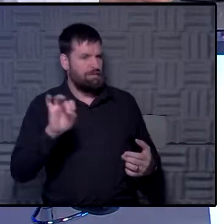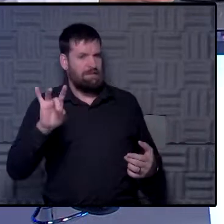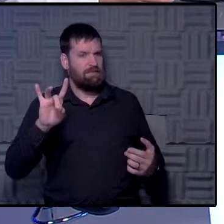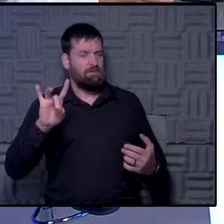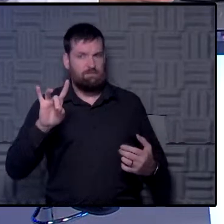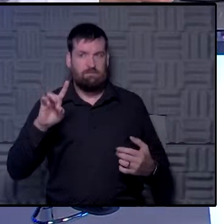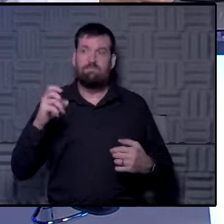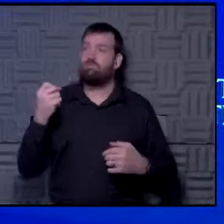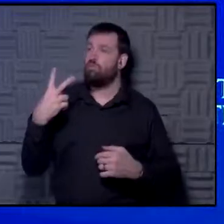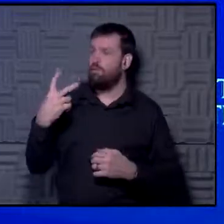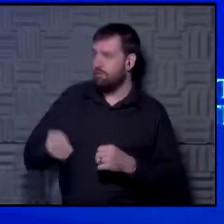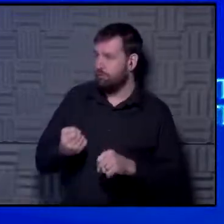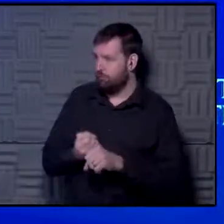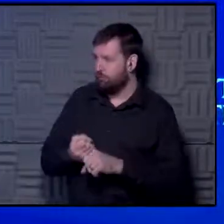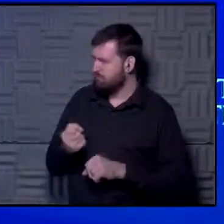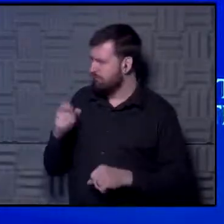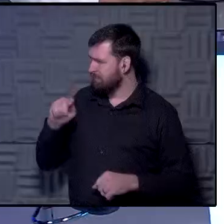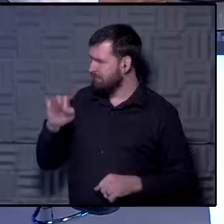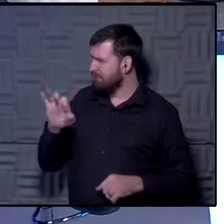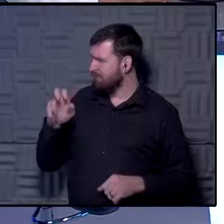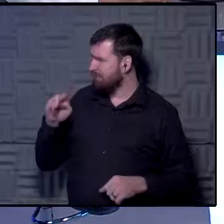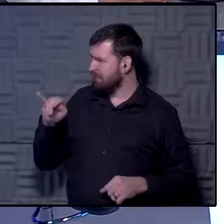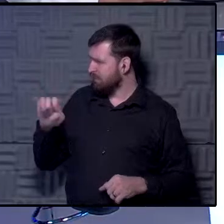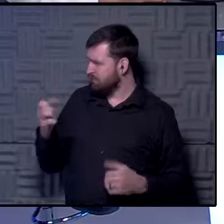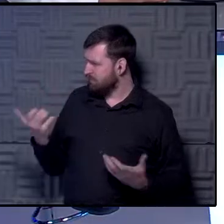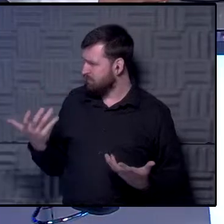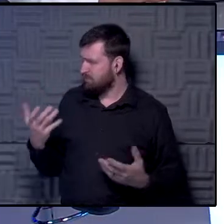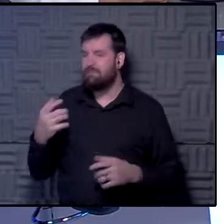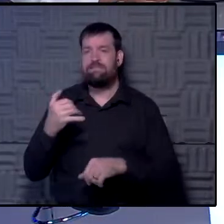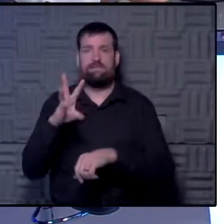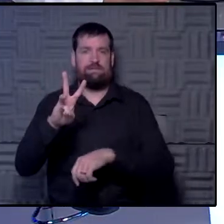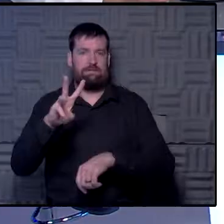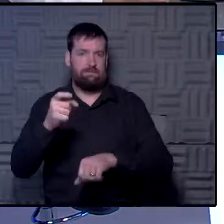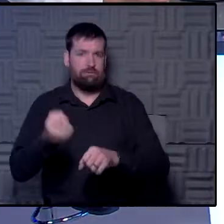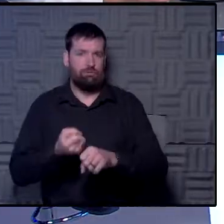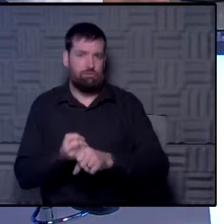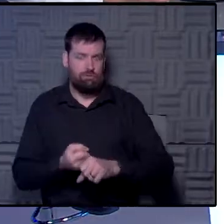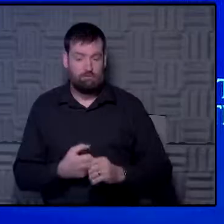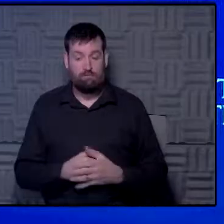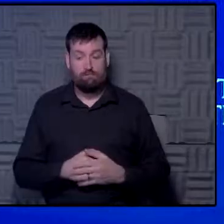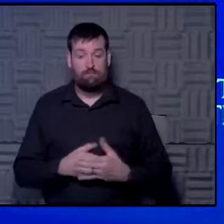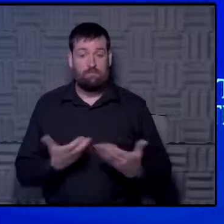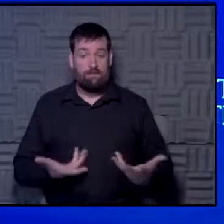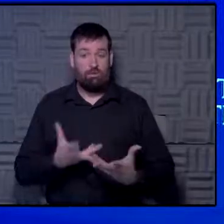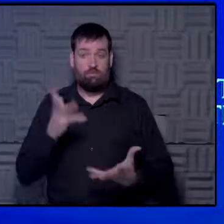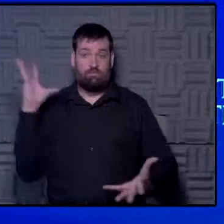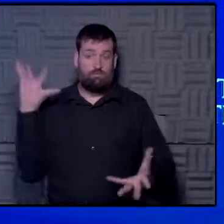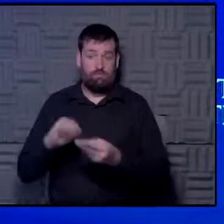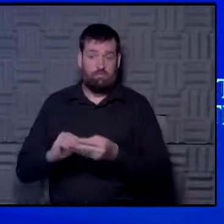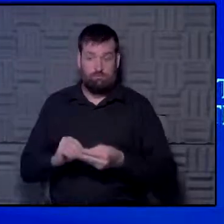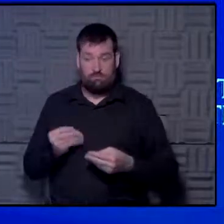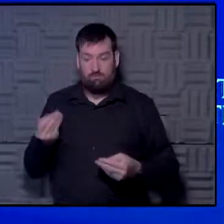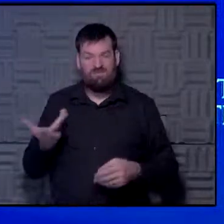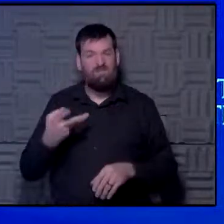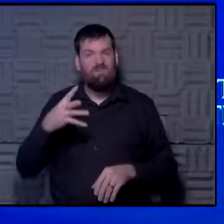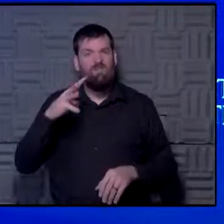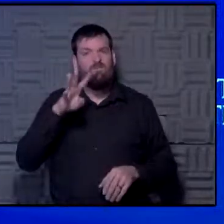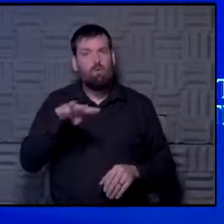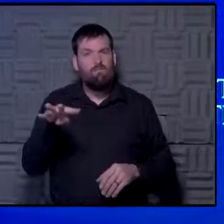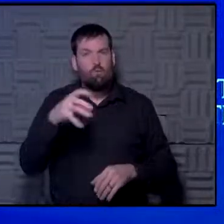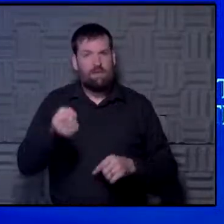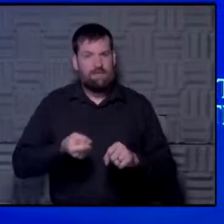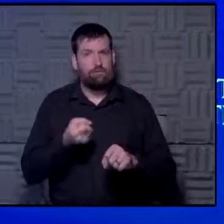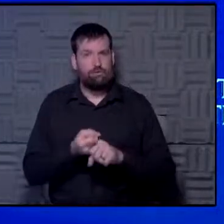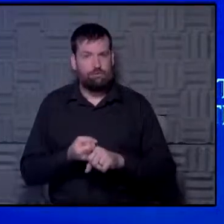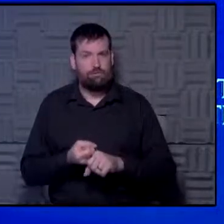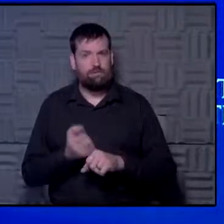residency. right, so 12 years. And Stephanie, how long have you been here? 6. 6 years, okay. So up here combined, there's like 44 years